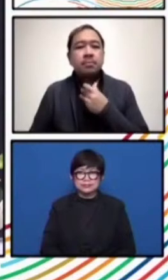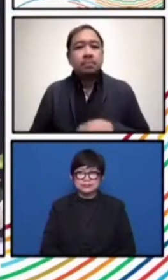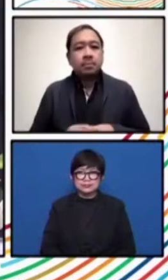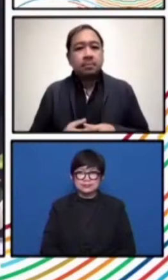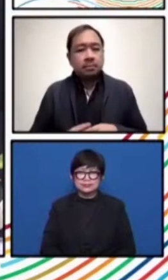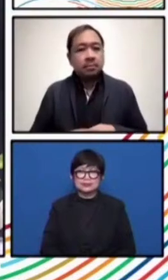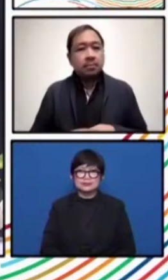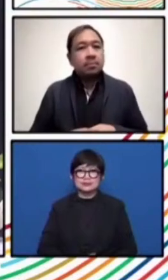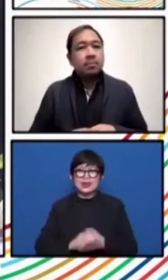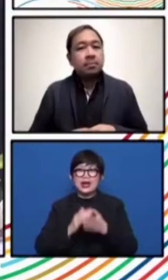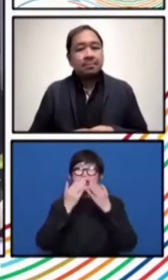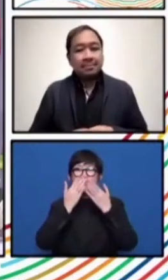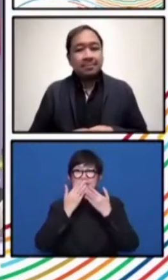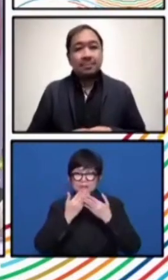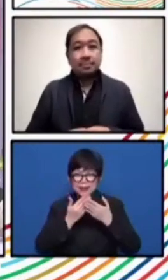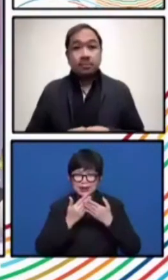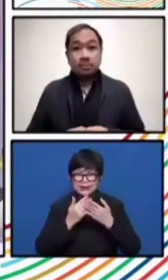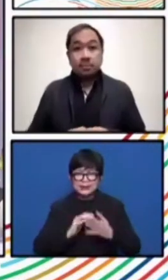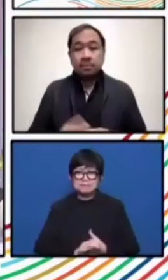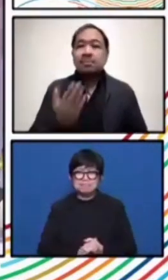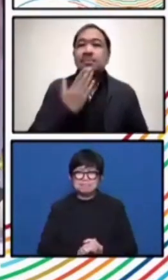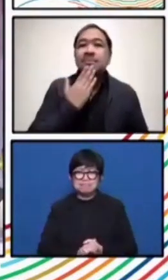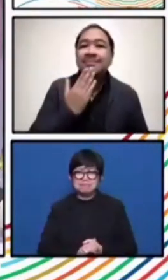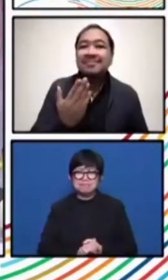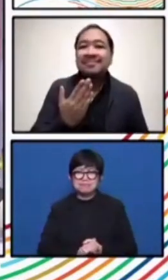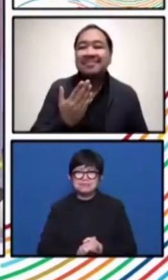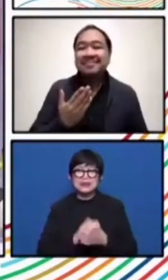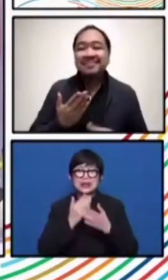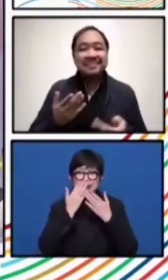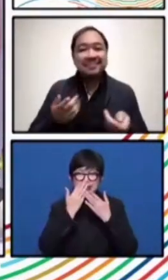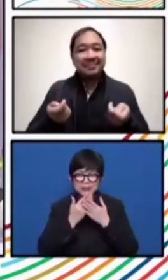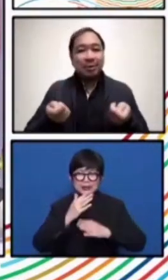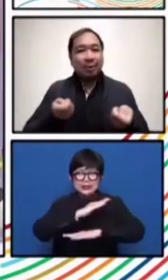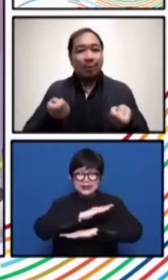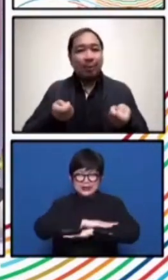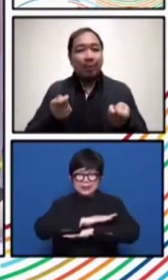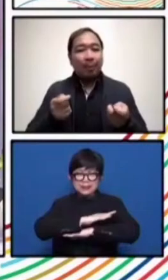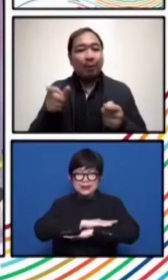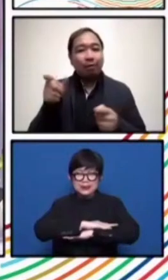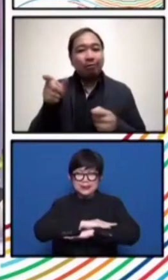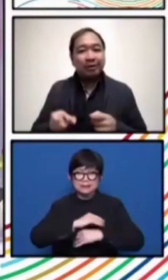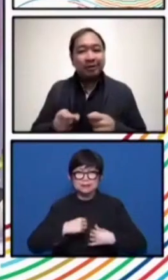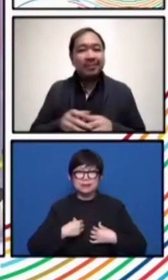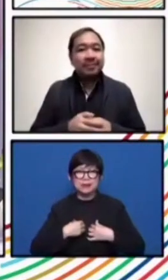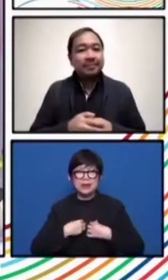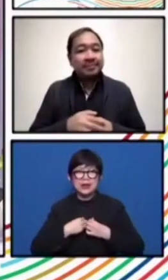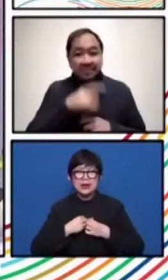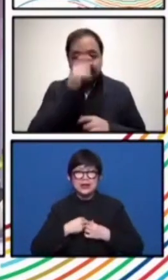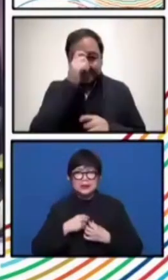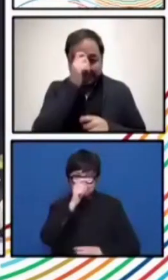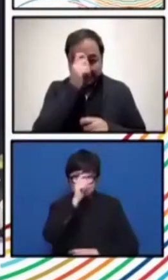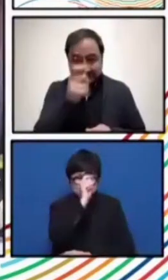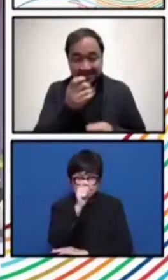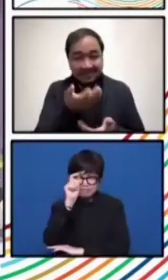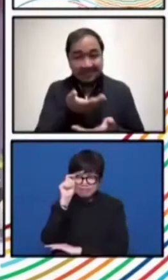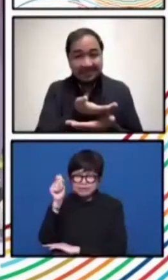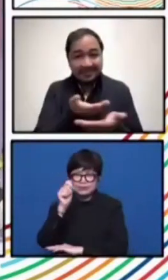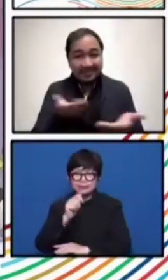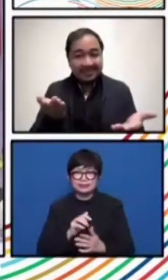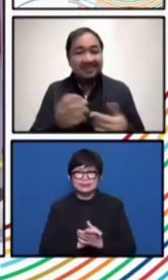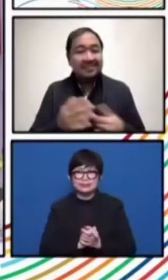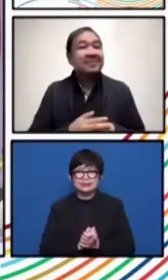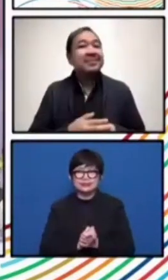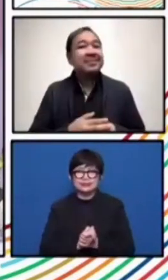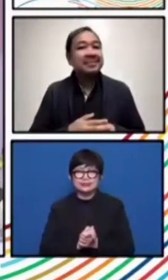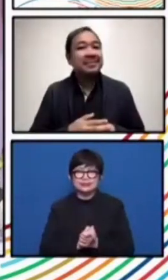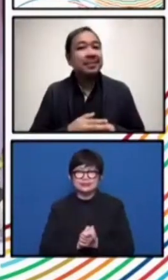thank you madam moderator my excellencies ladies and gentlemen my brothers and sisters